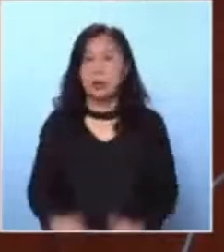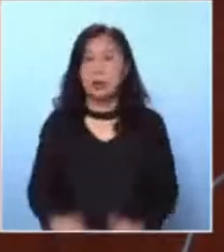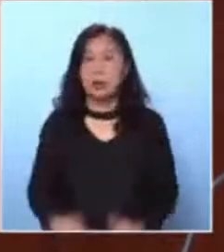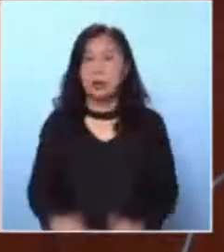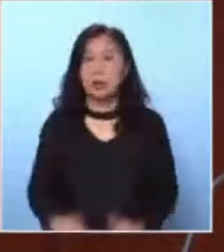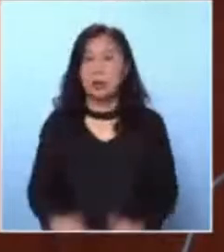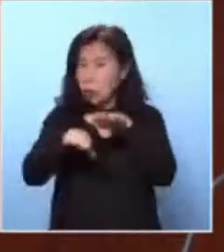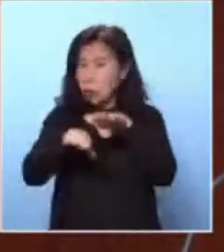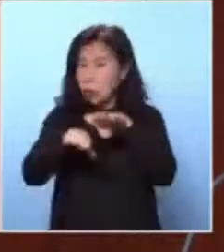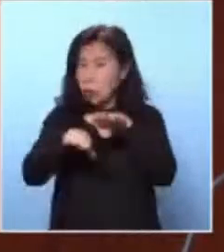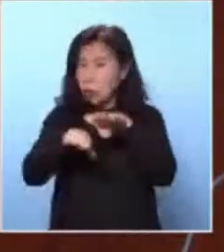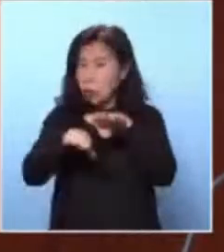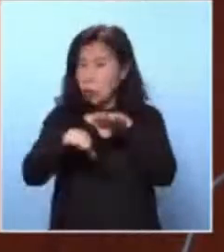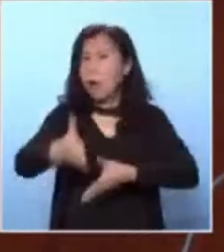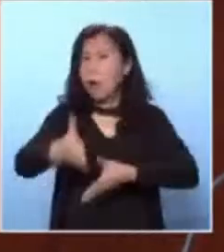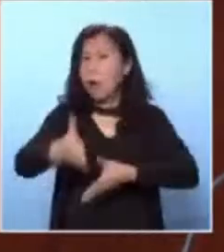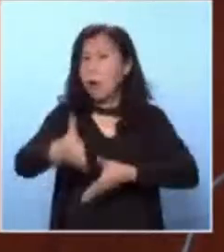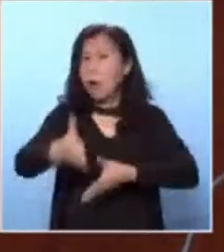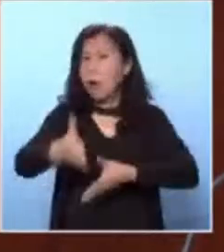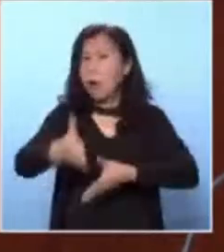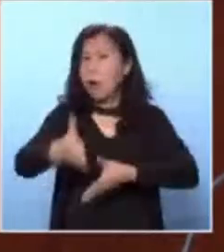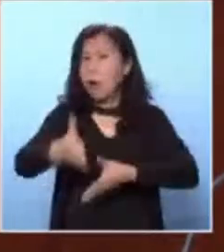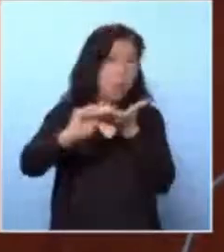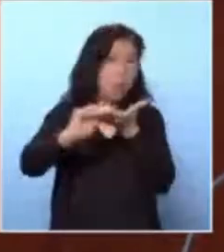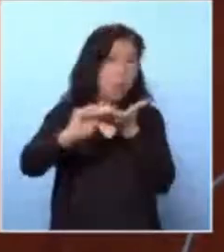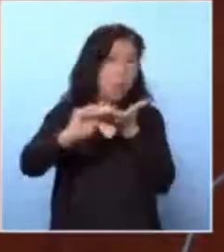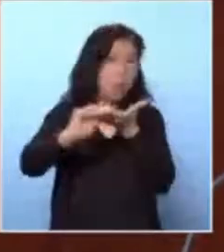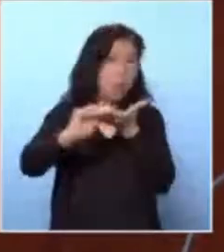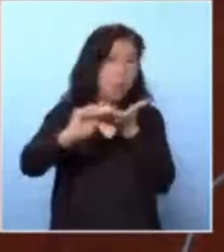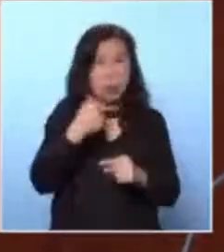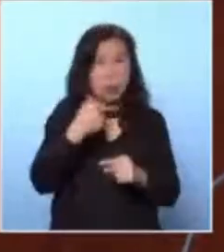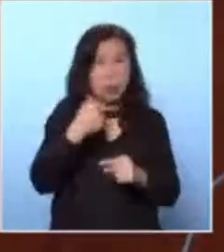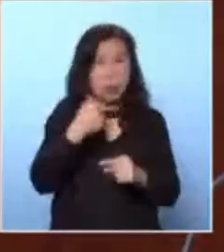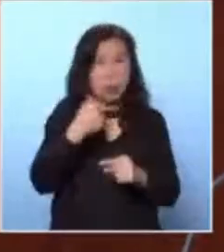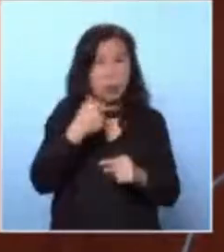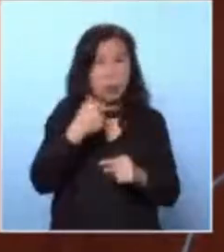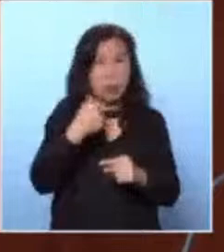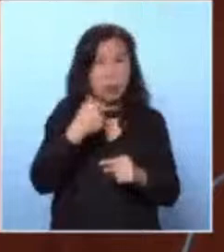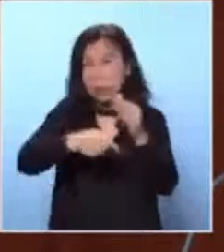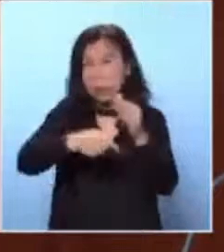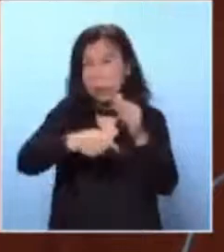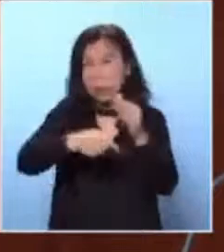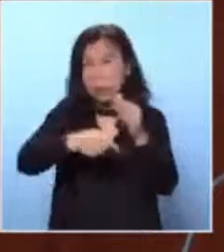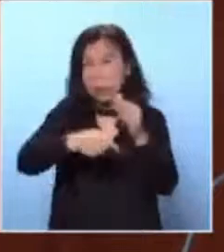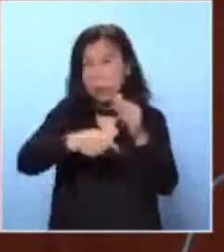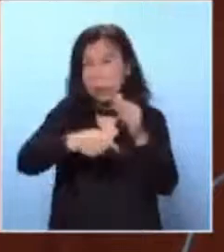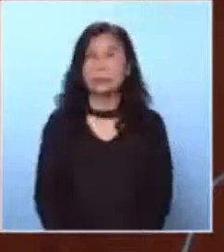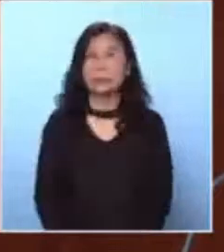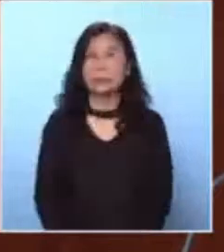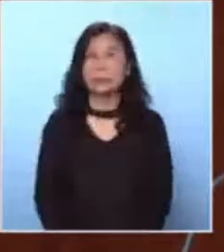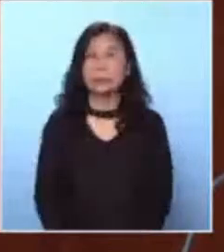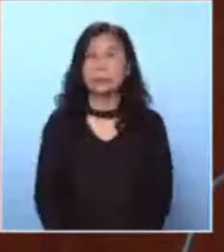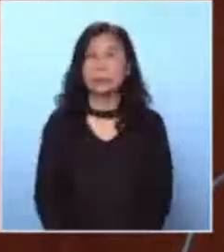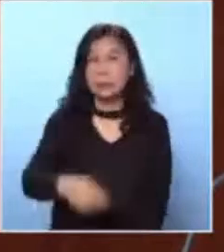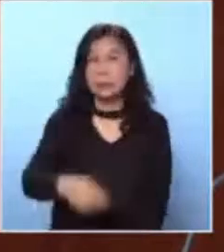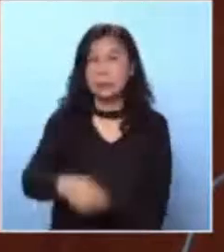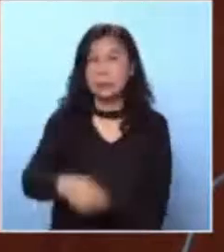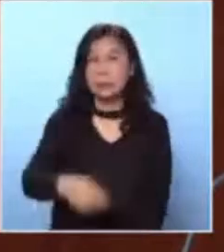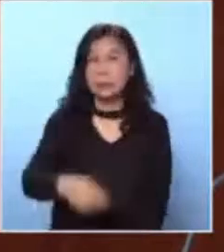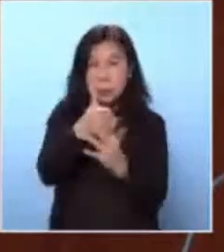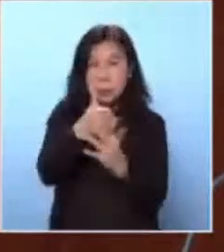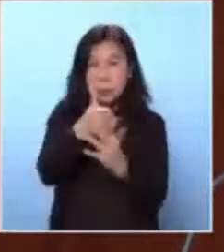and hygiene requirements, living space, etc. 2. Suggest measures to